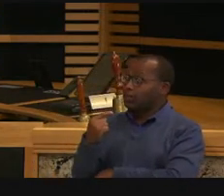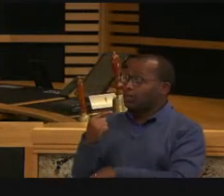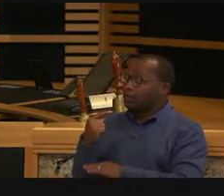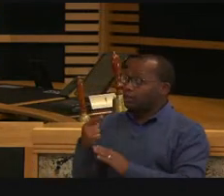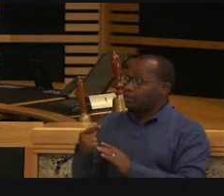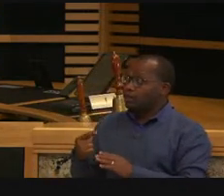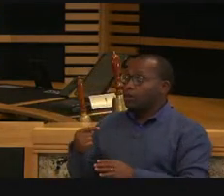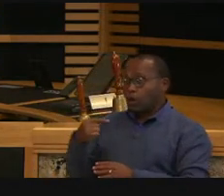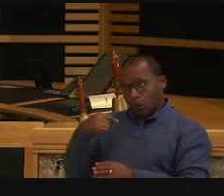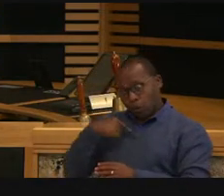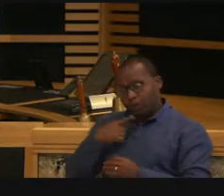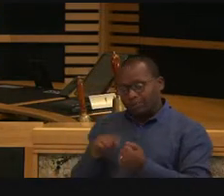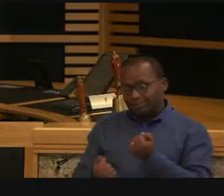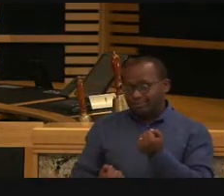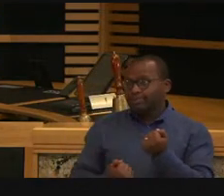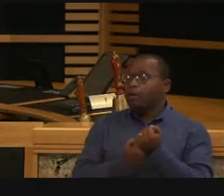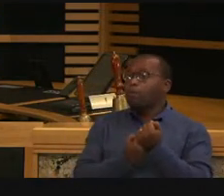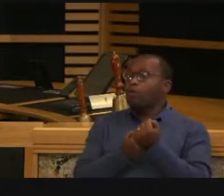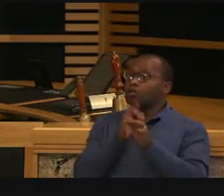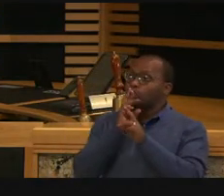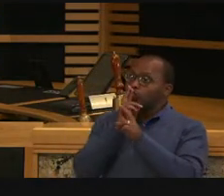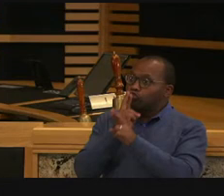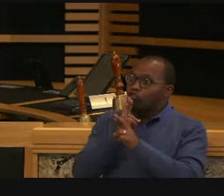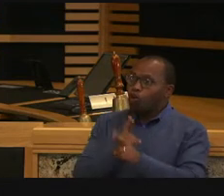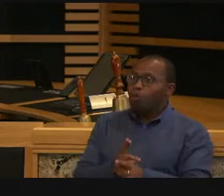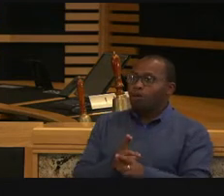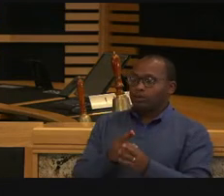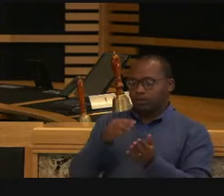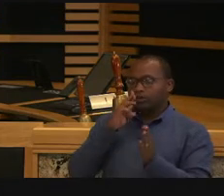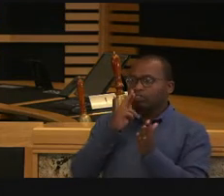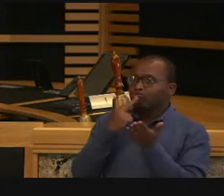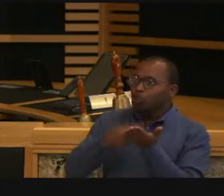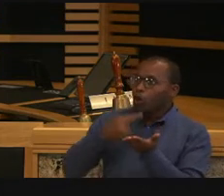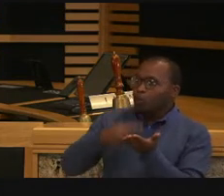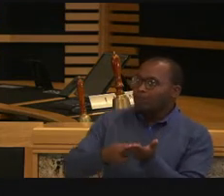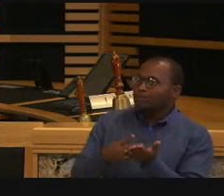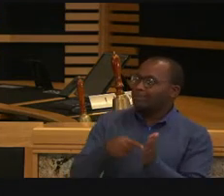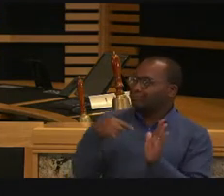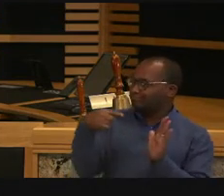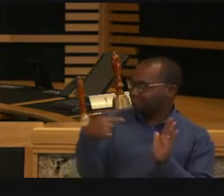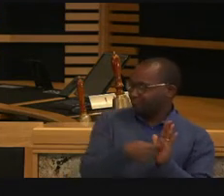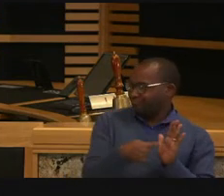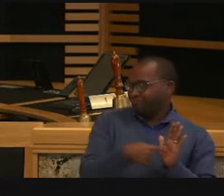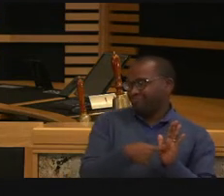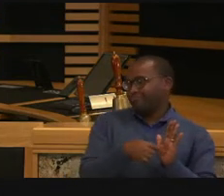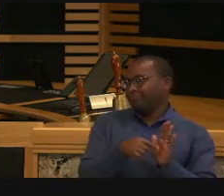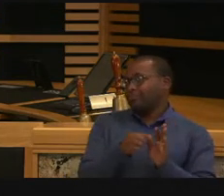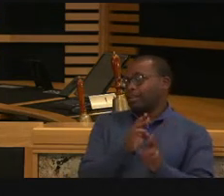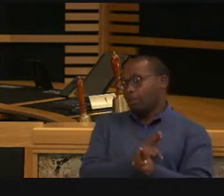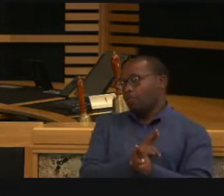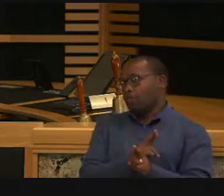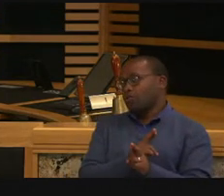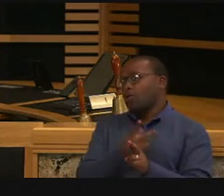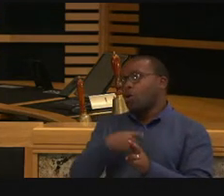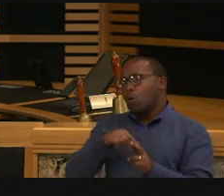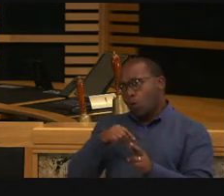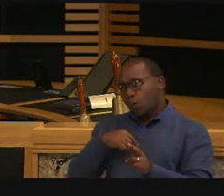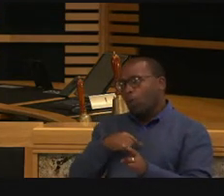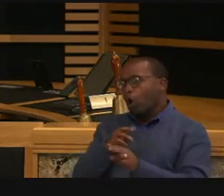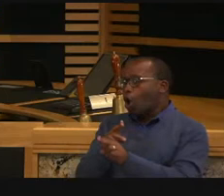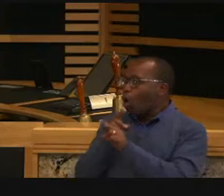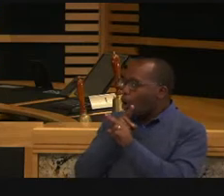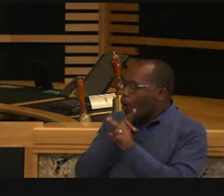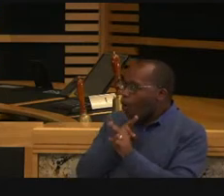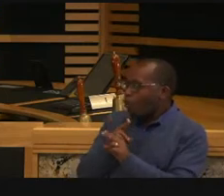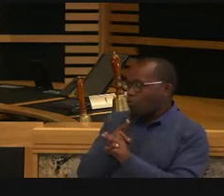support the recommendations in this report, and we support the entirety of this report, and we are looking forward to a